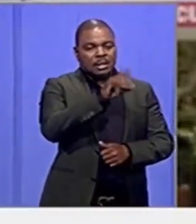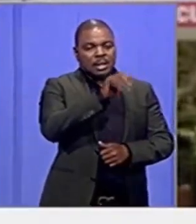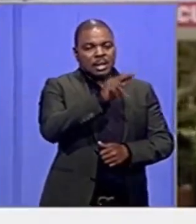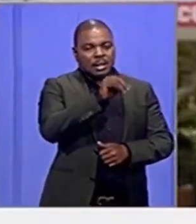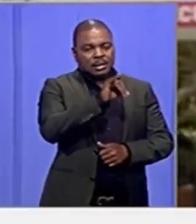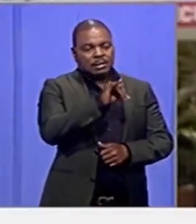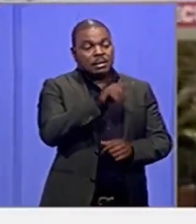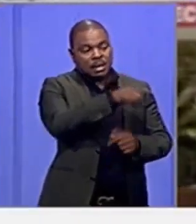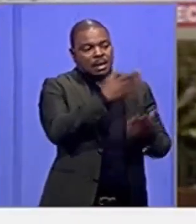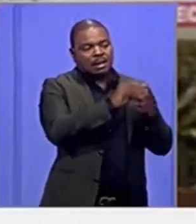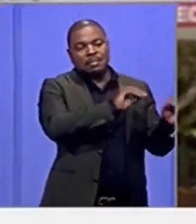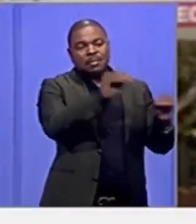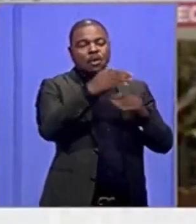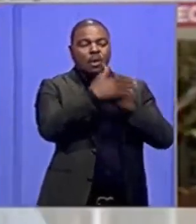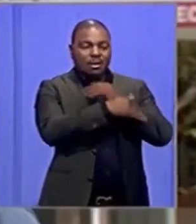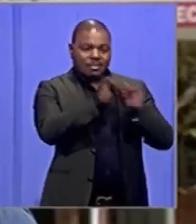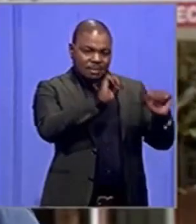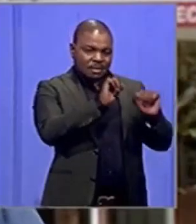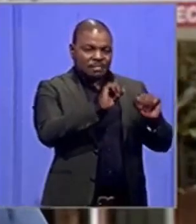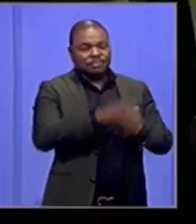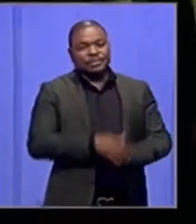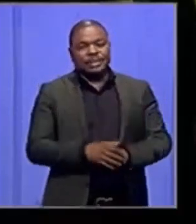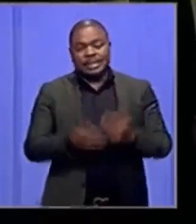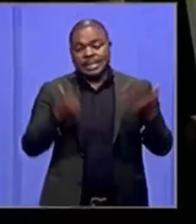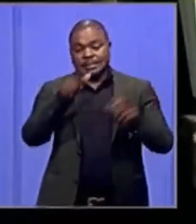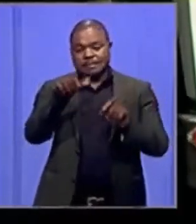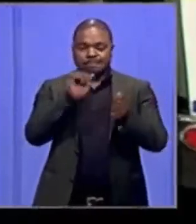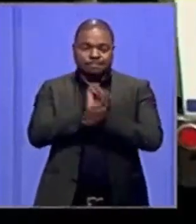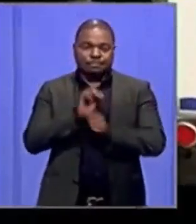Home Affairs. 6 people were arrested.